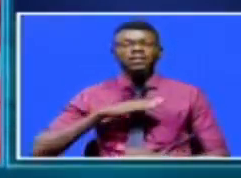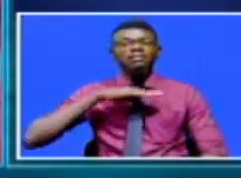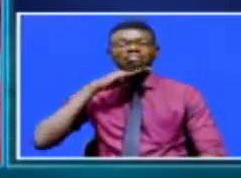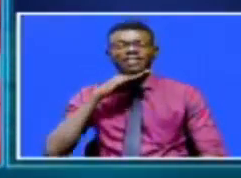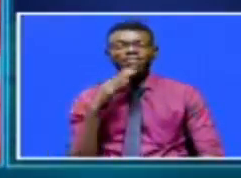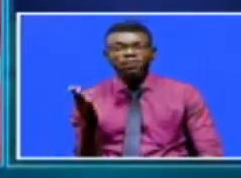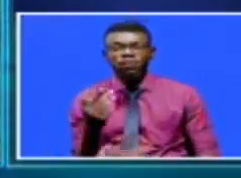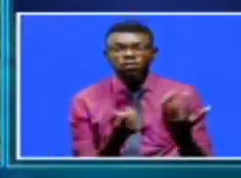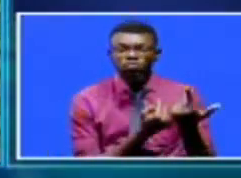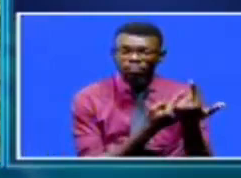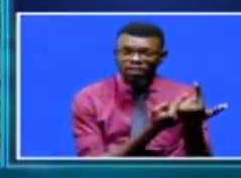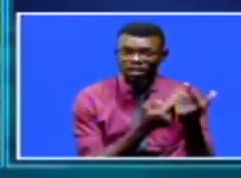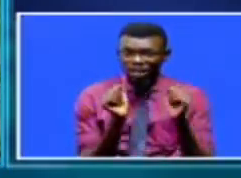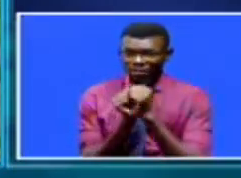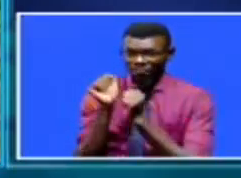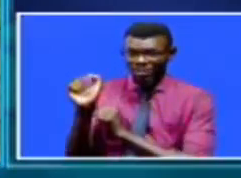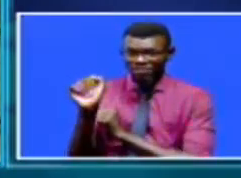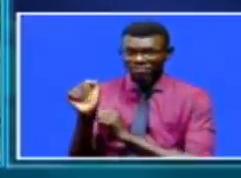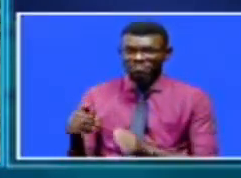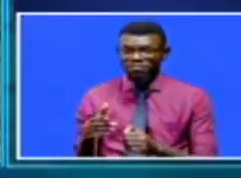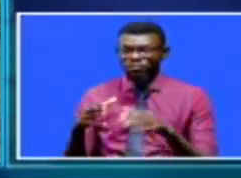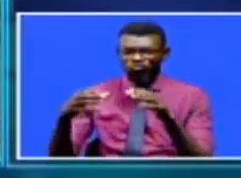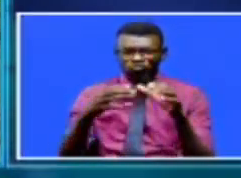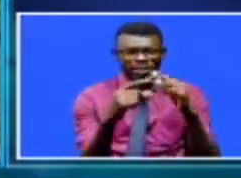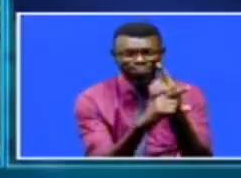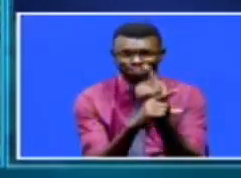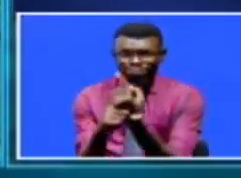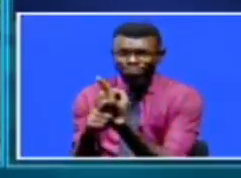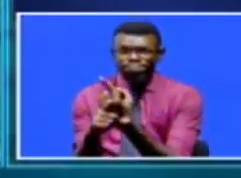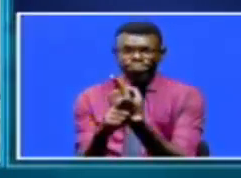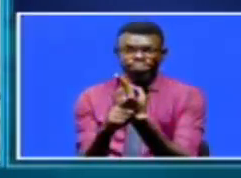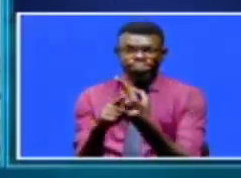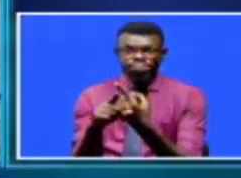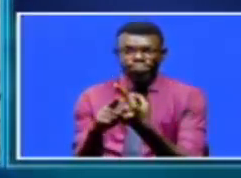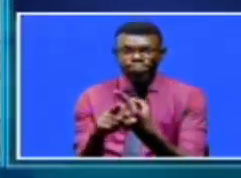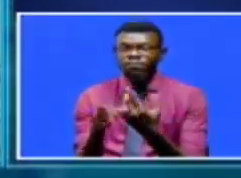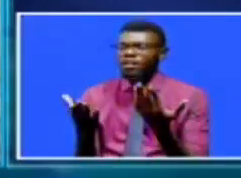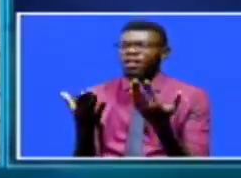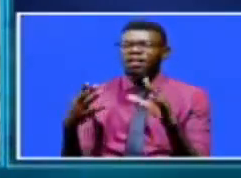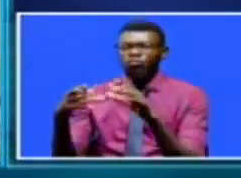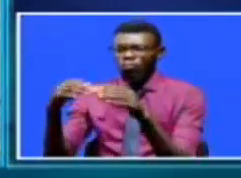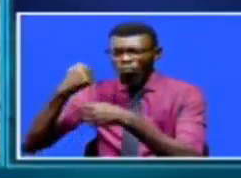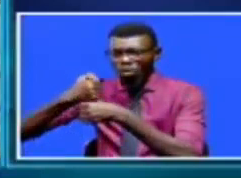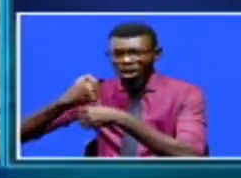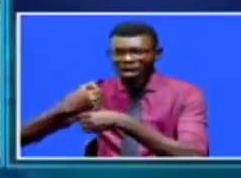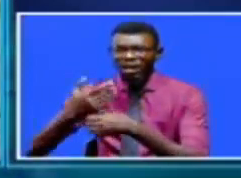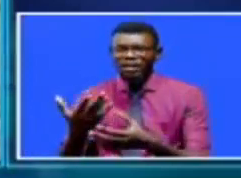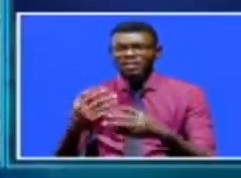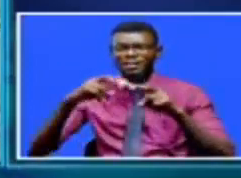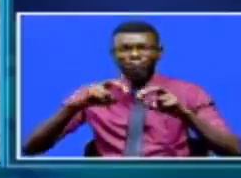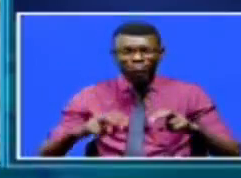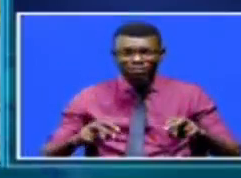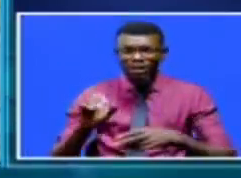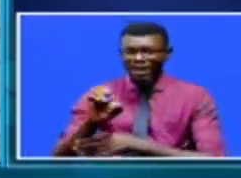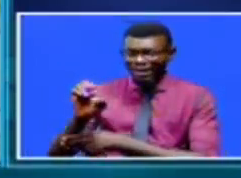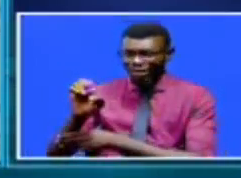kwa hiyo mkasa ni watu 15. A multi-agency team that includes officers from the National Disaster Operations Center, Elgeyo Marakwet